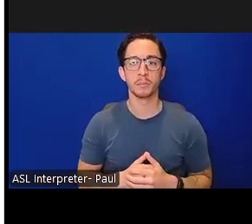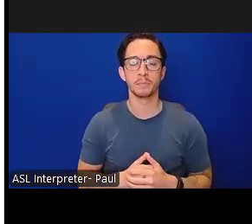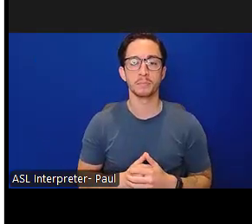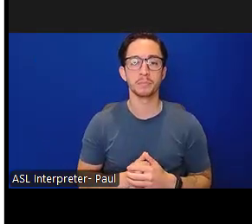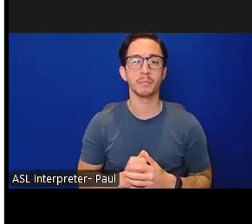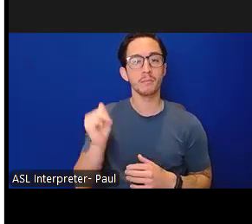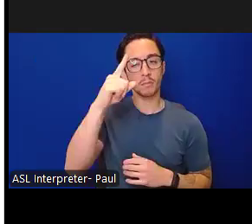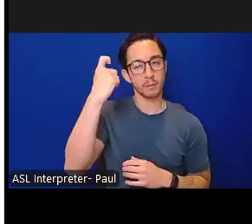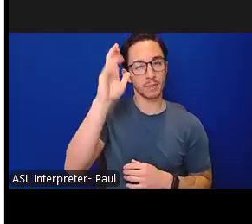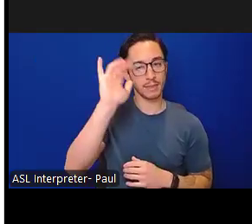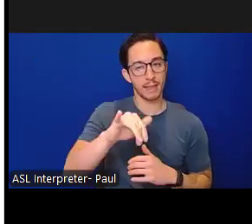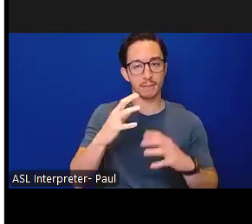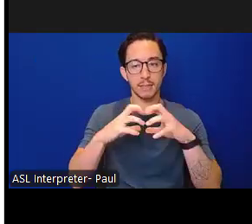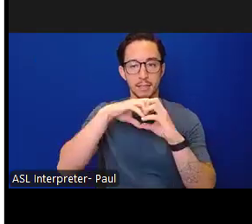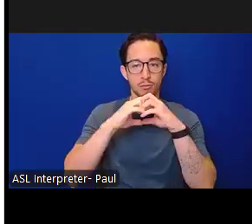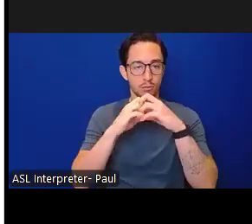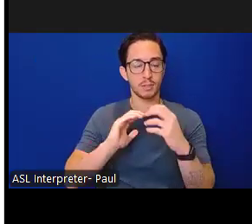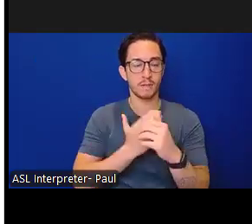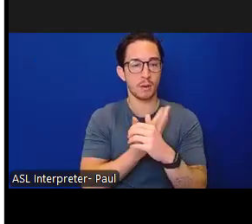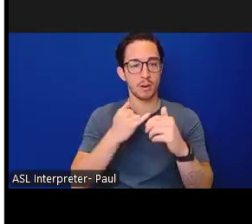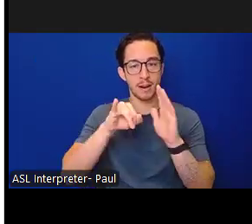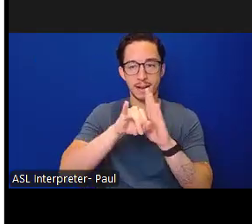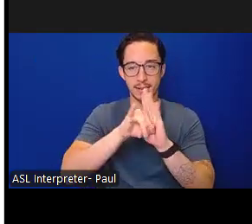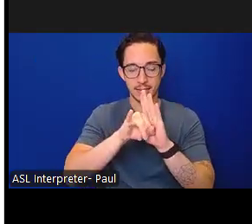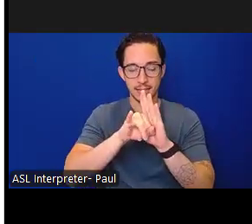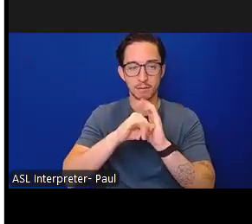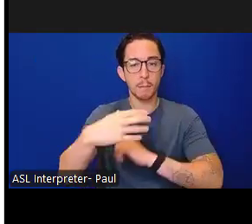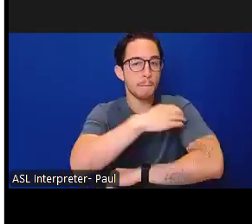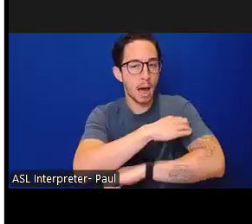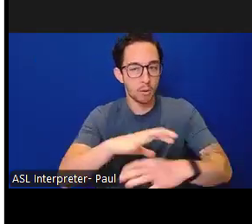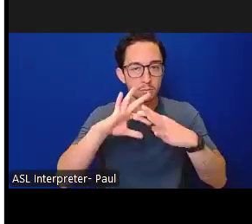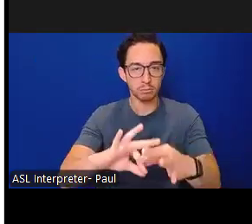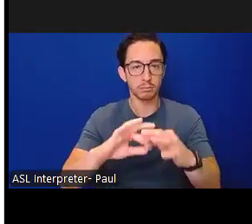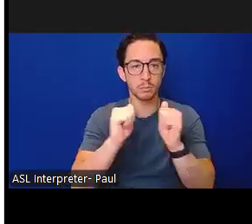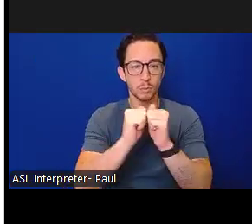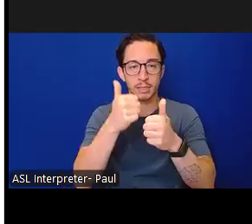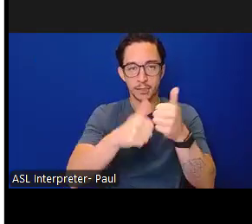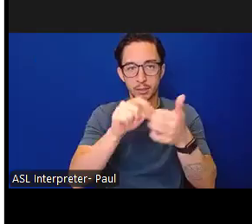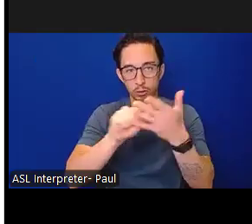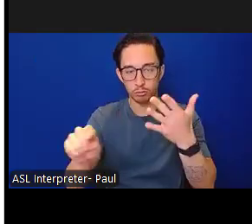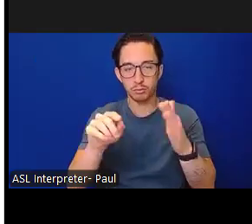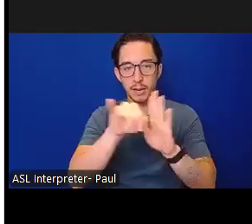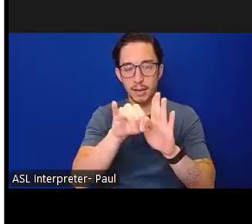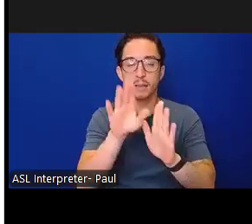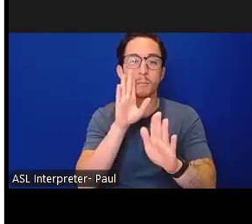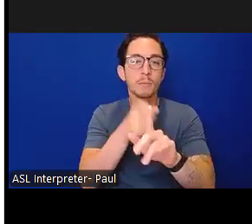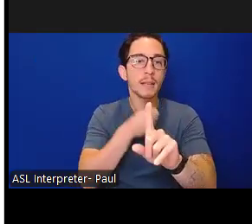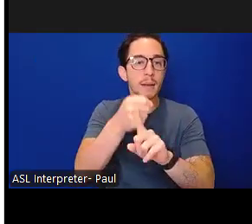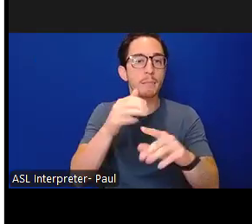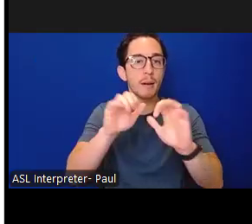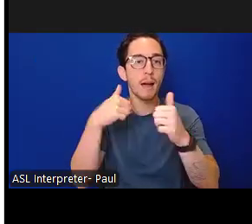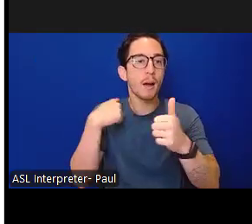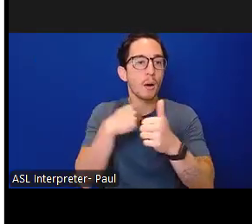Because that intersection of our identities and the power associated with those identities impacts how we see the